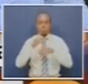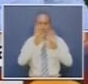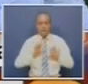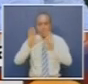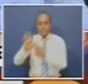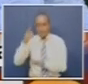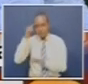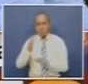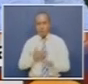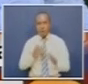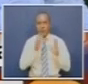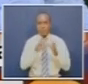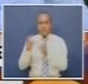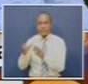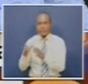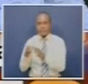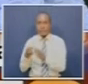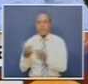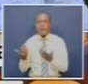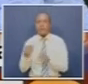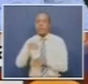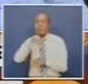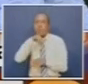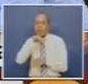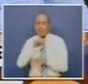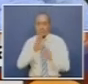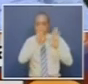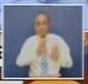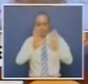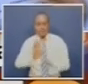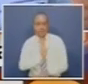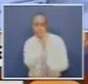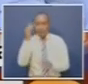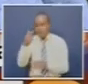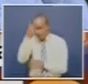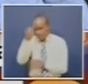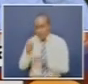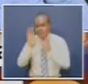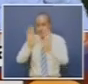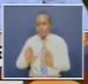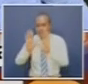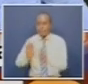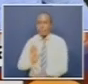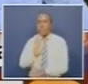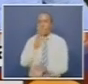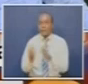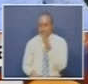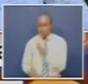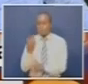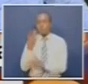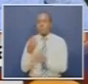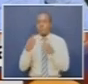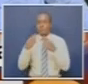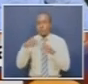therefore, Raila Odinga embarked on his campaigns. I think Senator Wetangula is up and about. He launched his presidential bid in